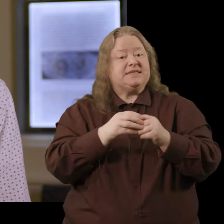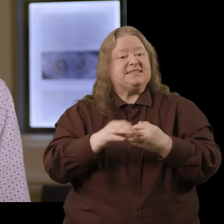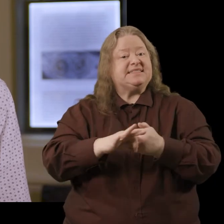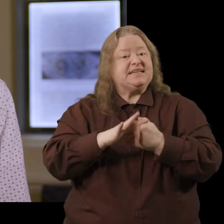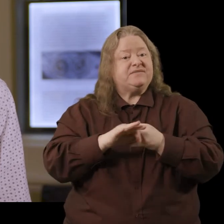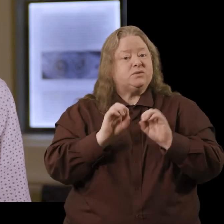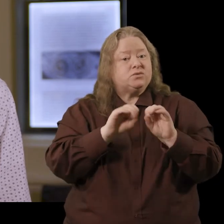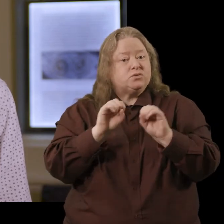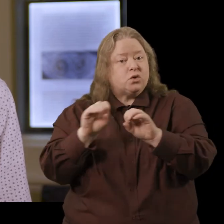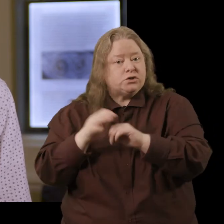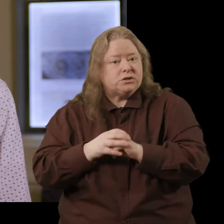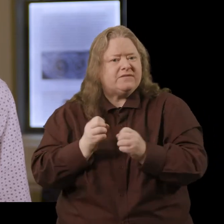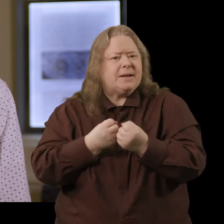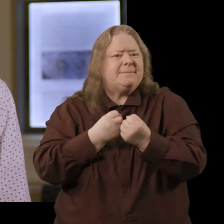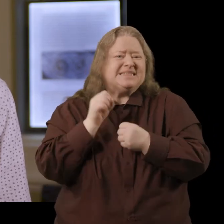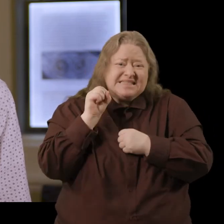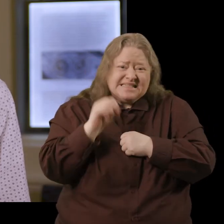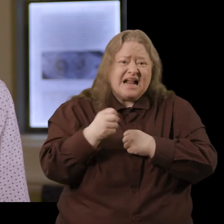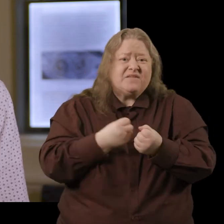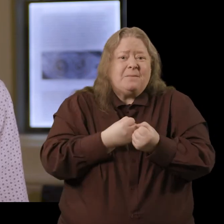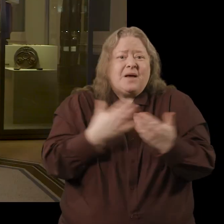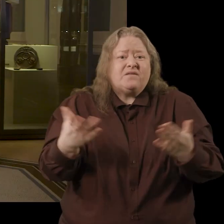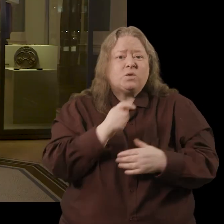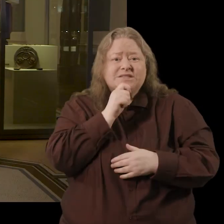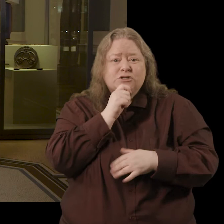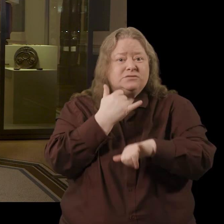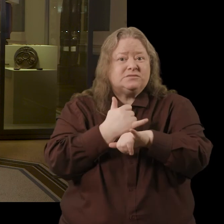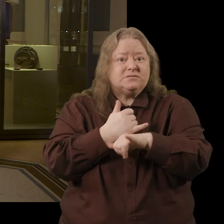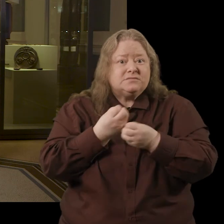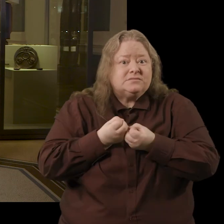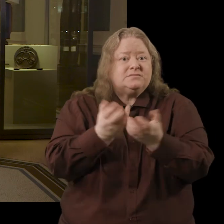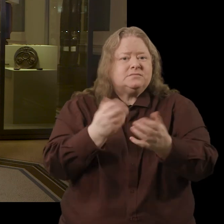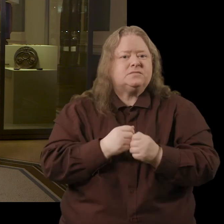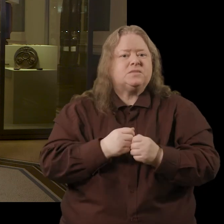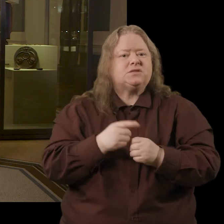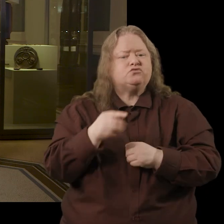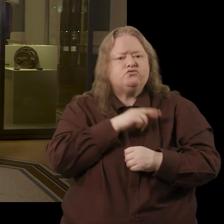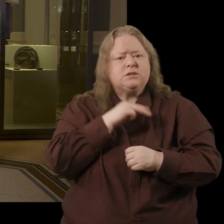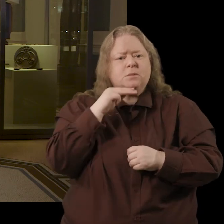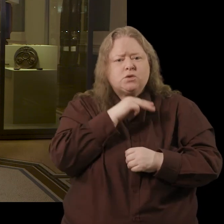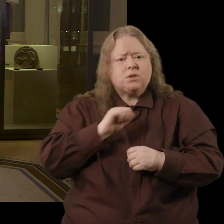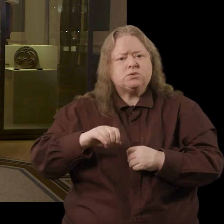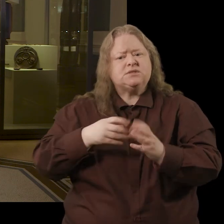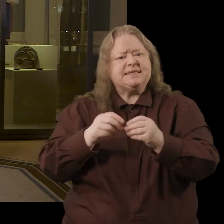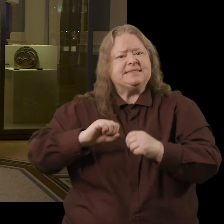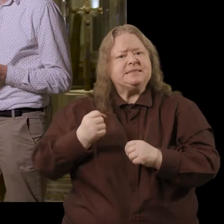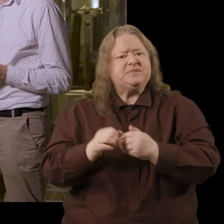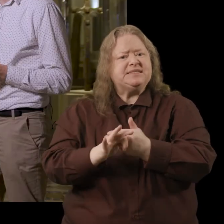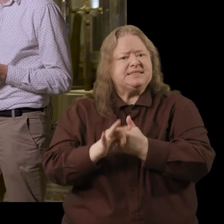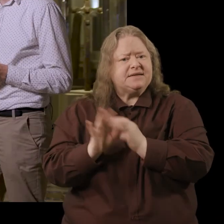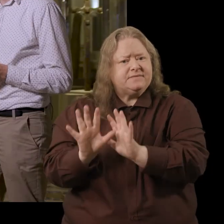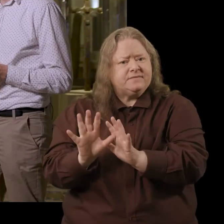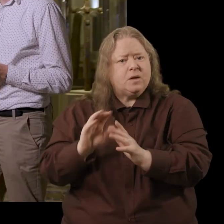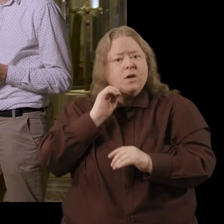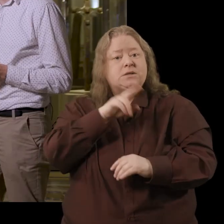storage, and they still have many of their secrets left to reveal. And it's really important, I suppose, that those objects are kept safe,